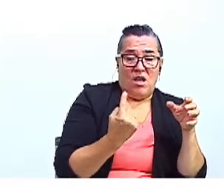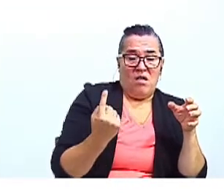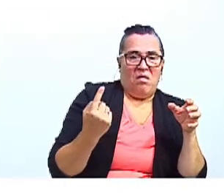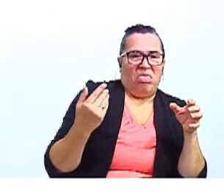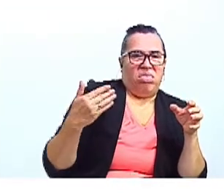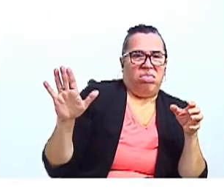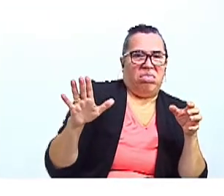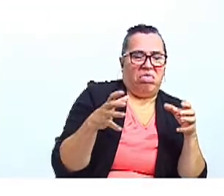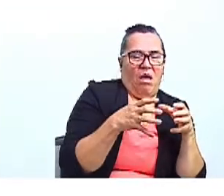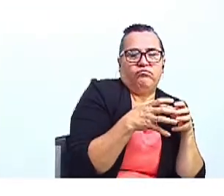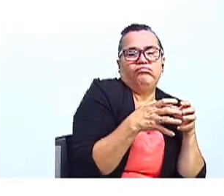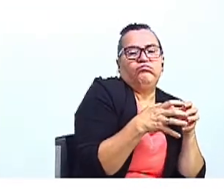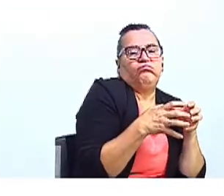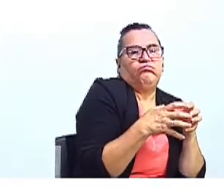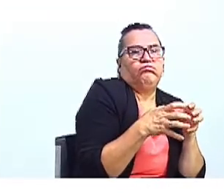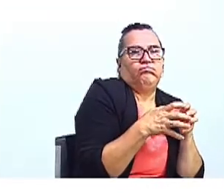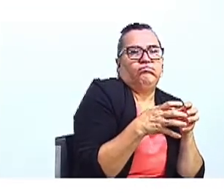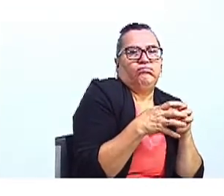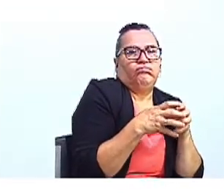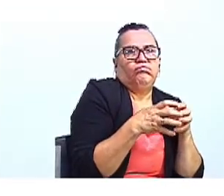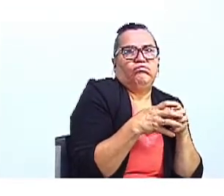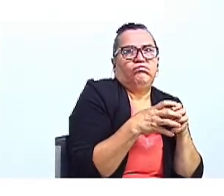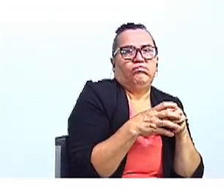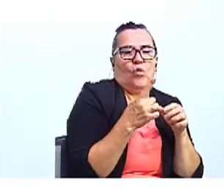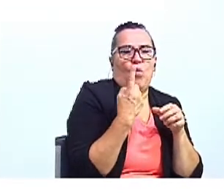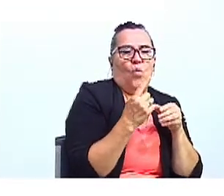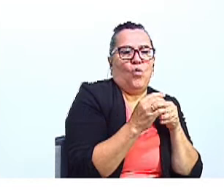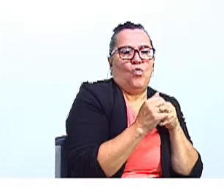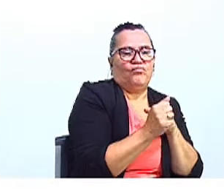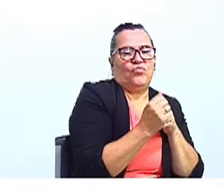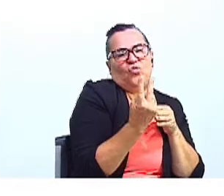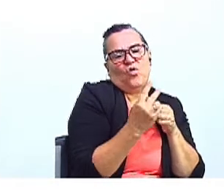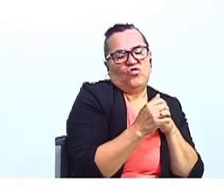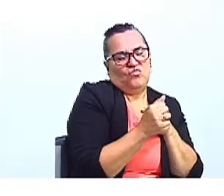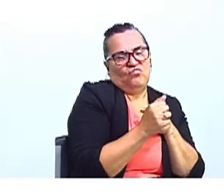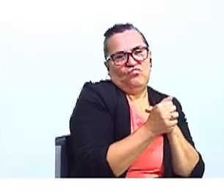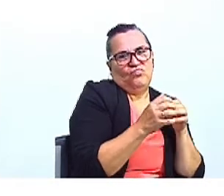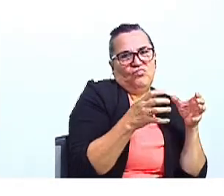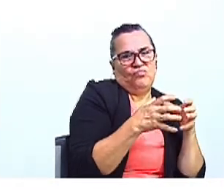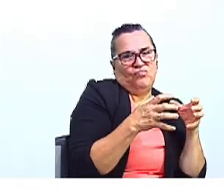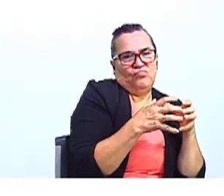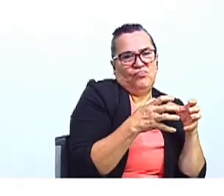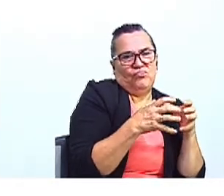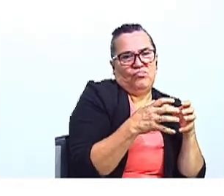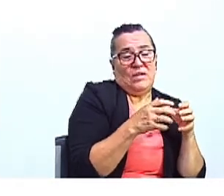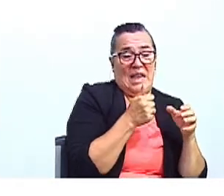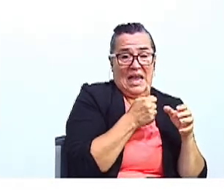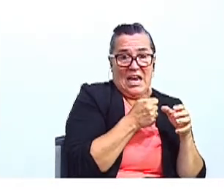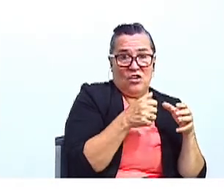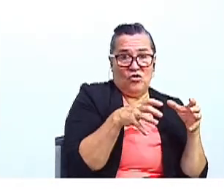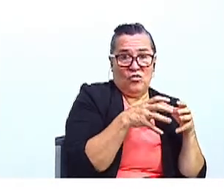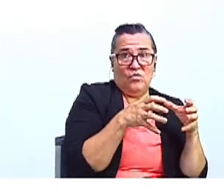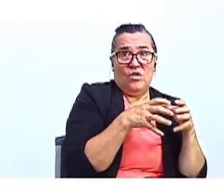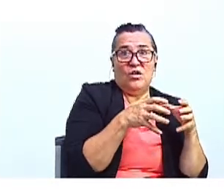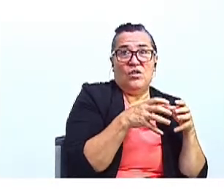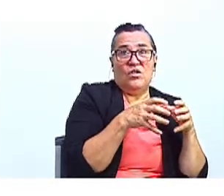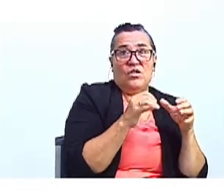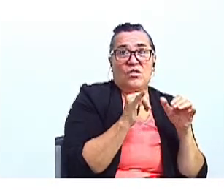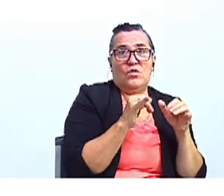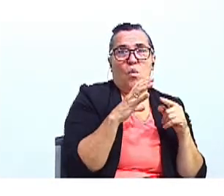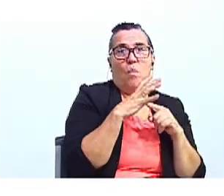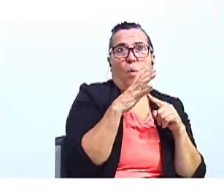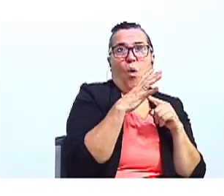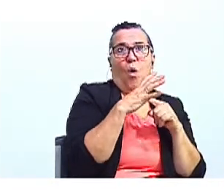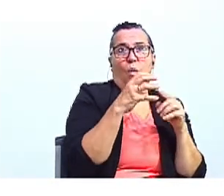A clique is usually run by 1 or 2 kids who have been deemed popular. And